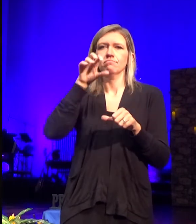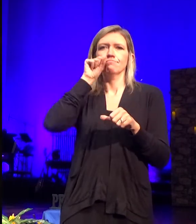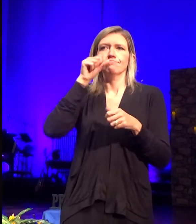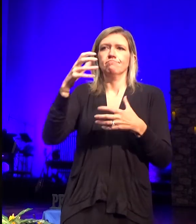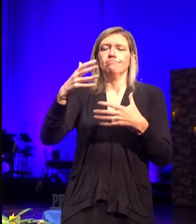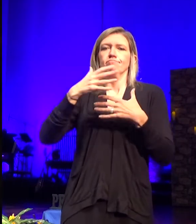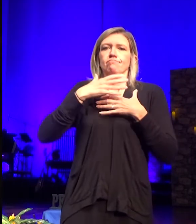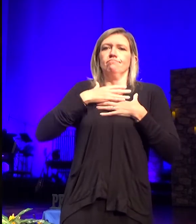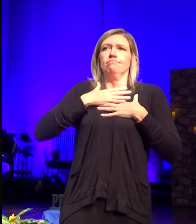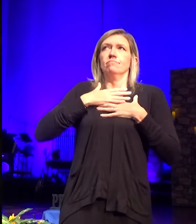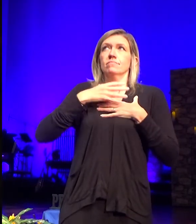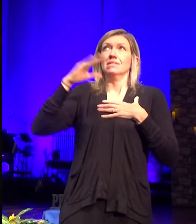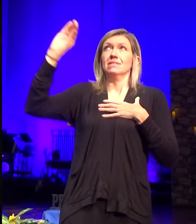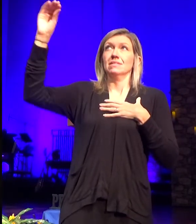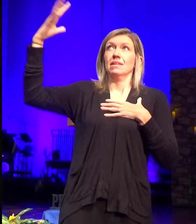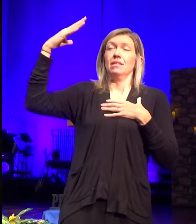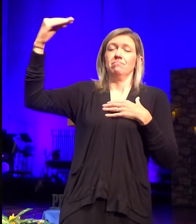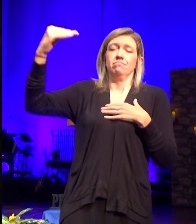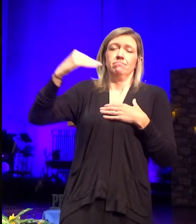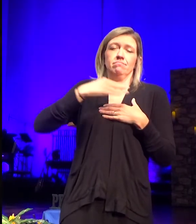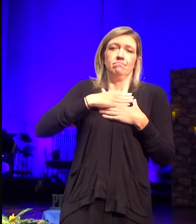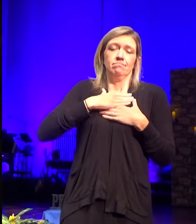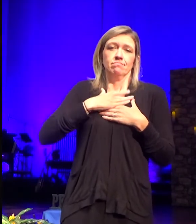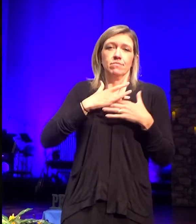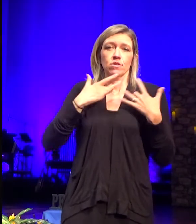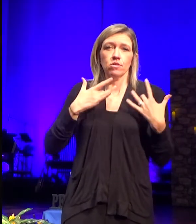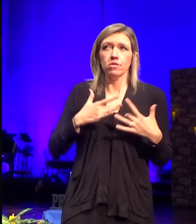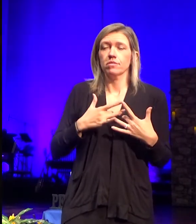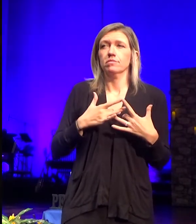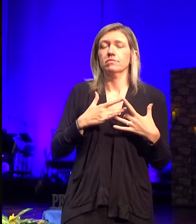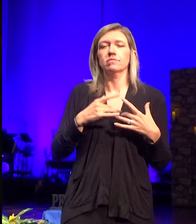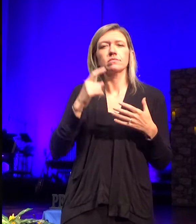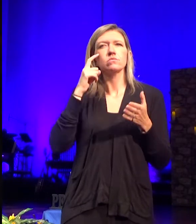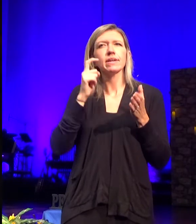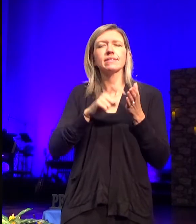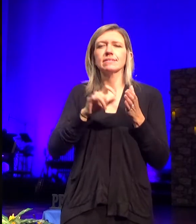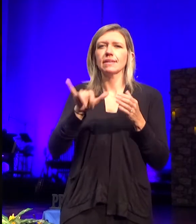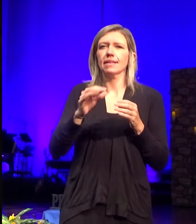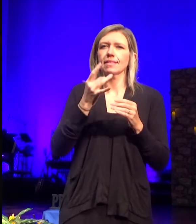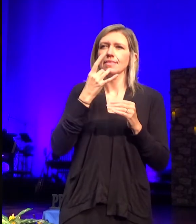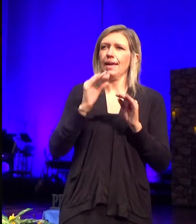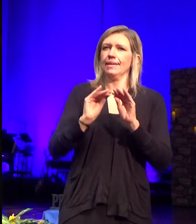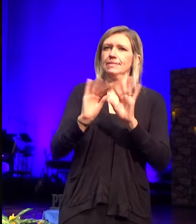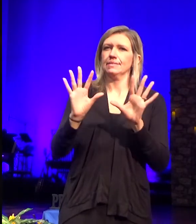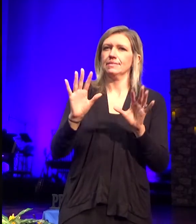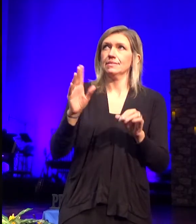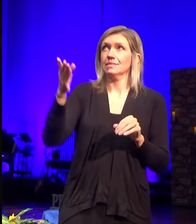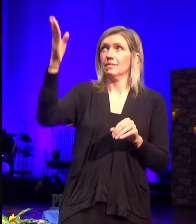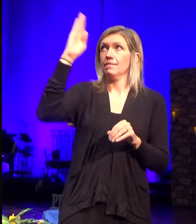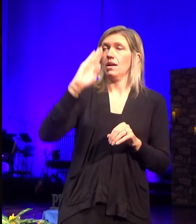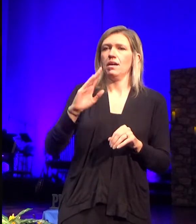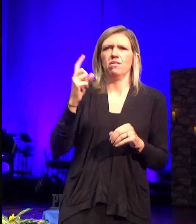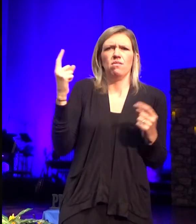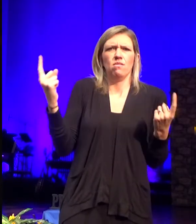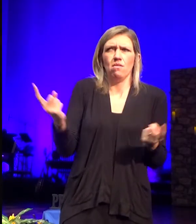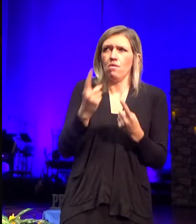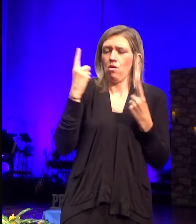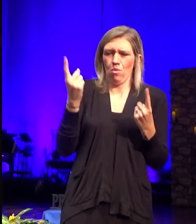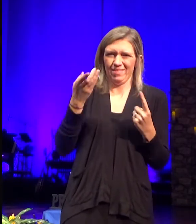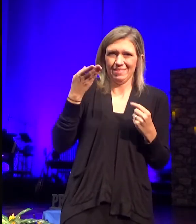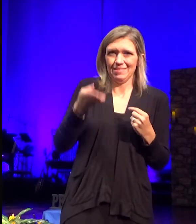the sun into our heart space, recognizing that the light of the divine has always been